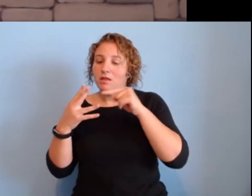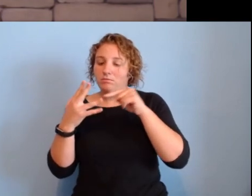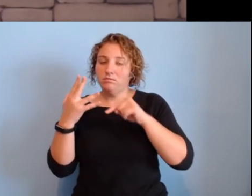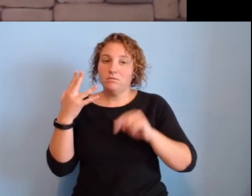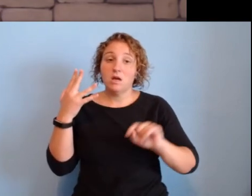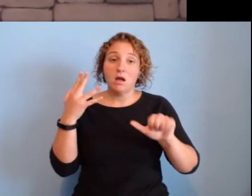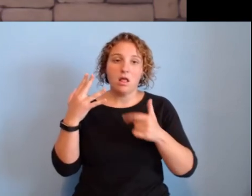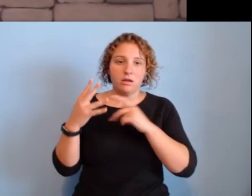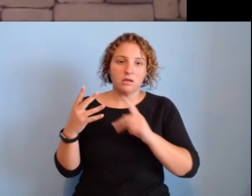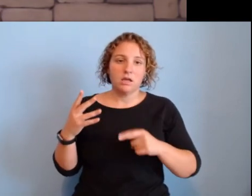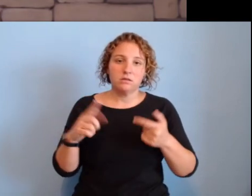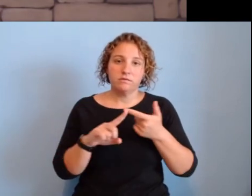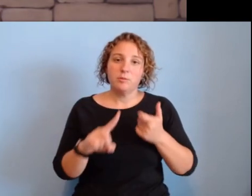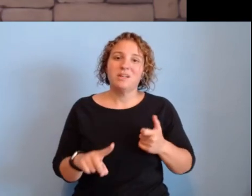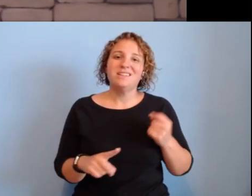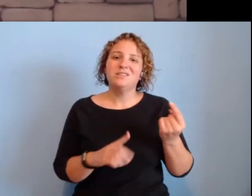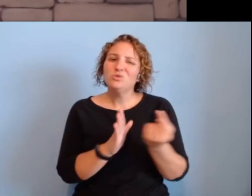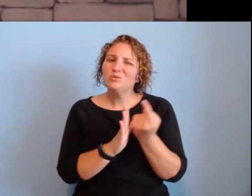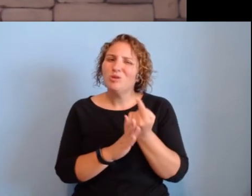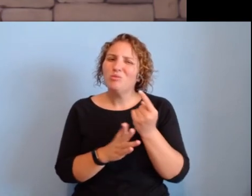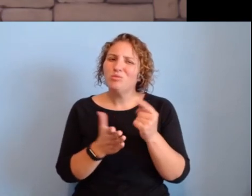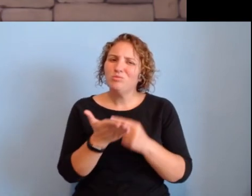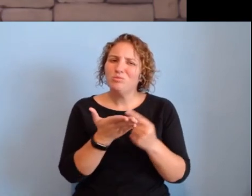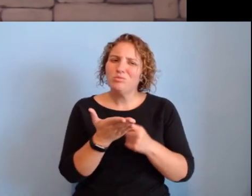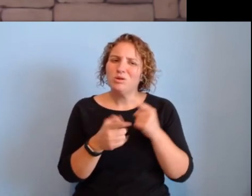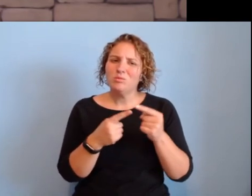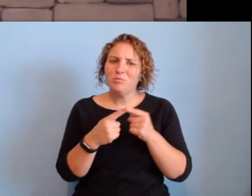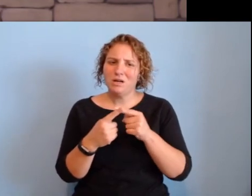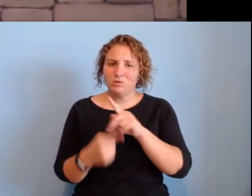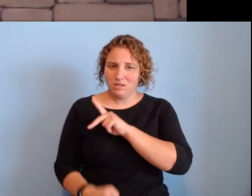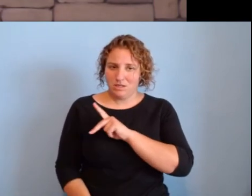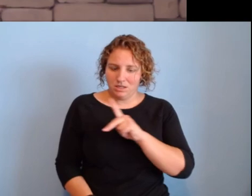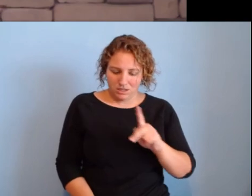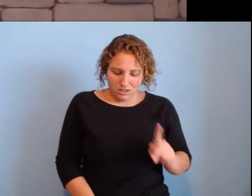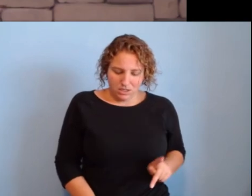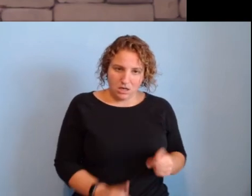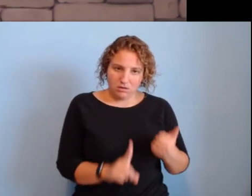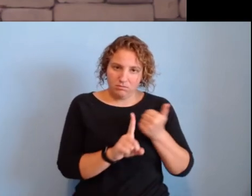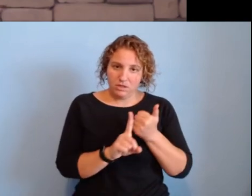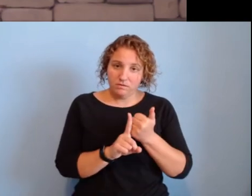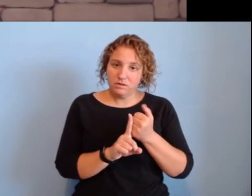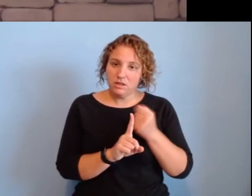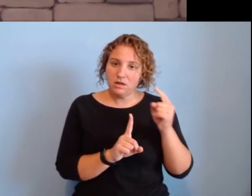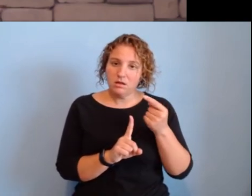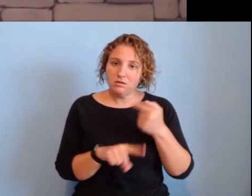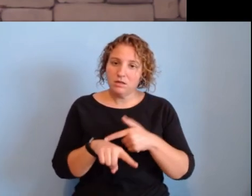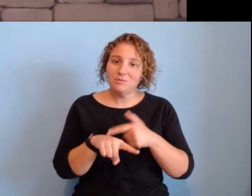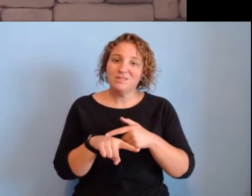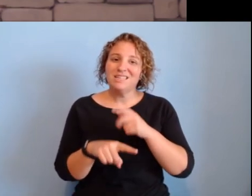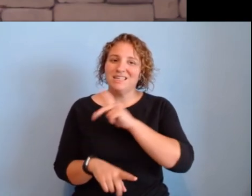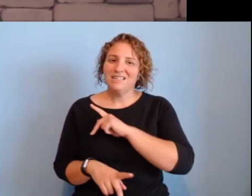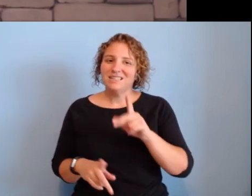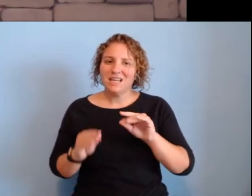we're talking about a king and sometimes they're talking about a, come on, kingdom.